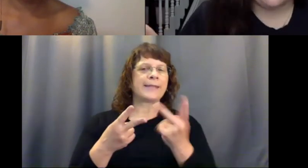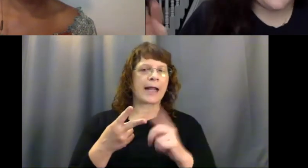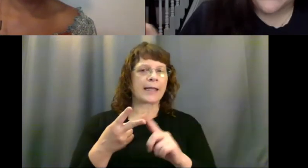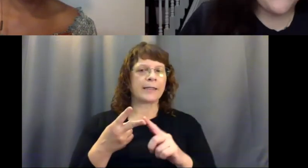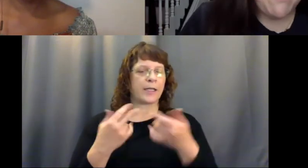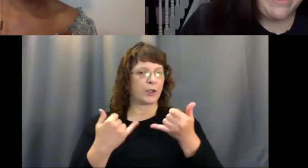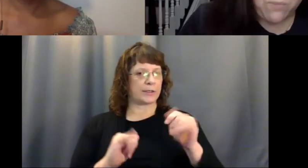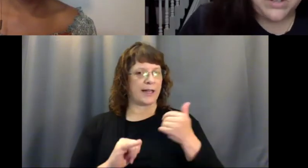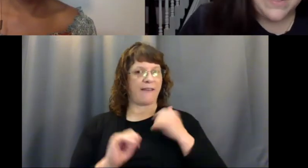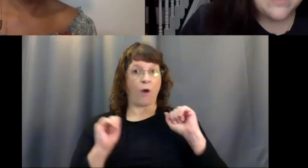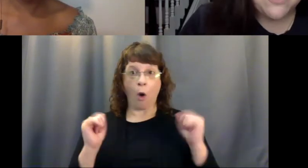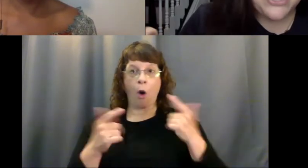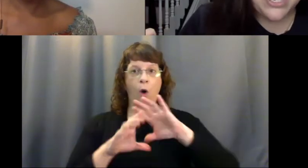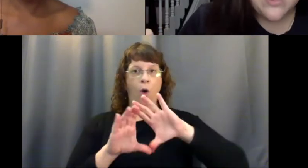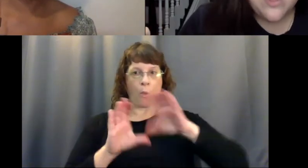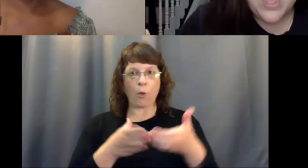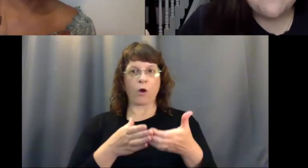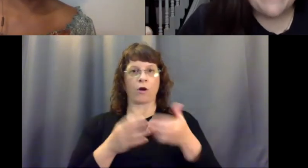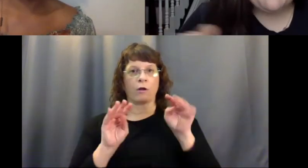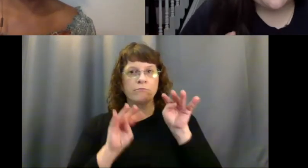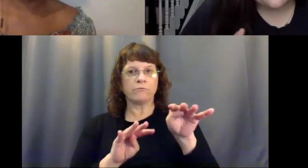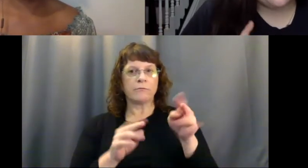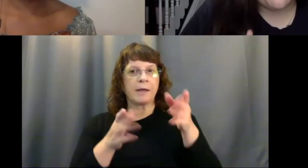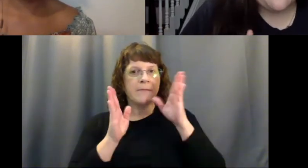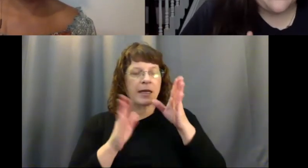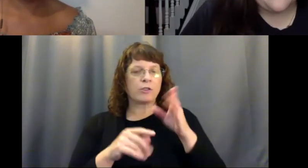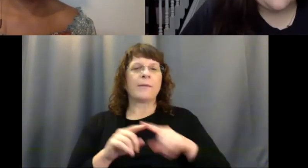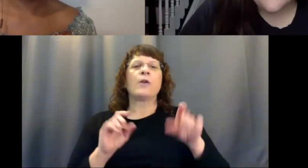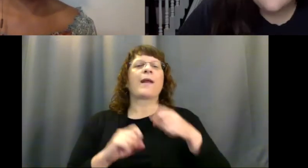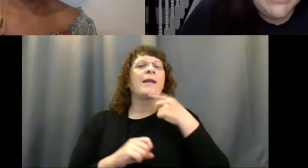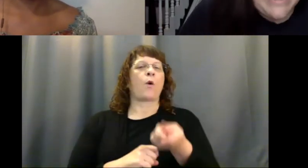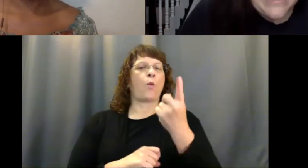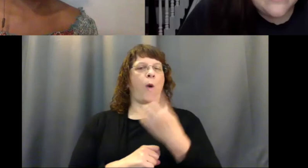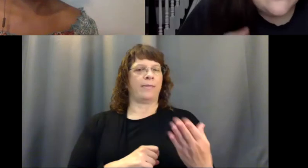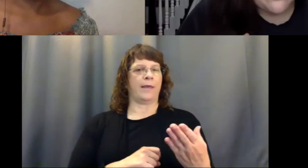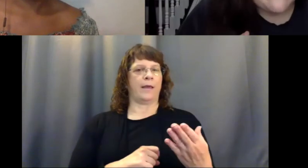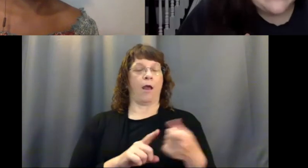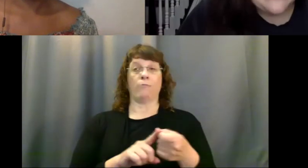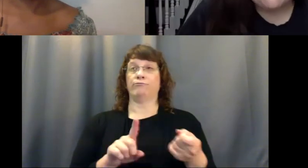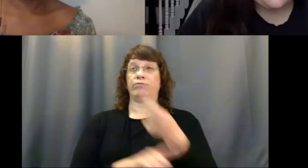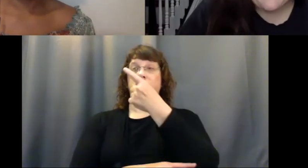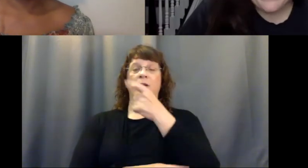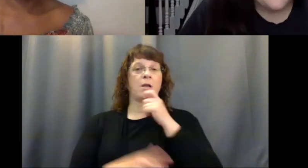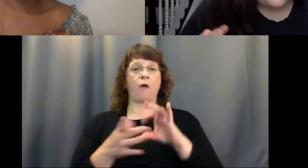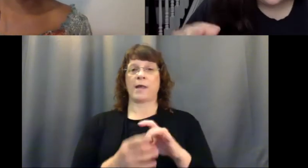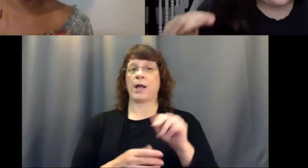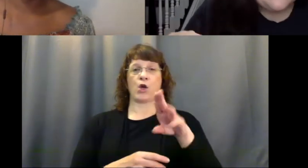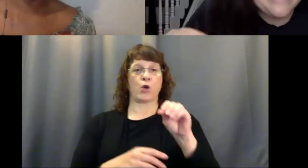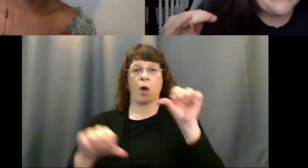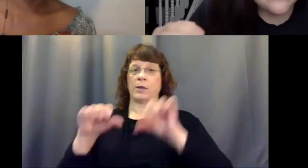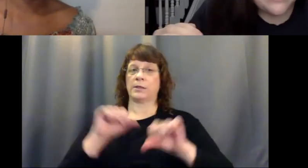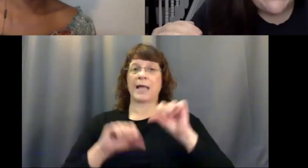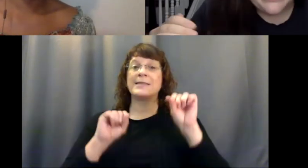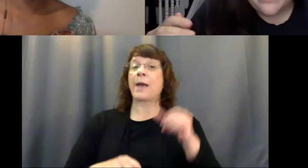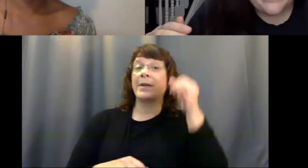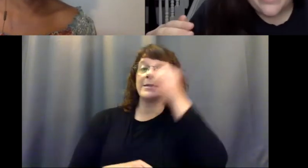have the attention of everybody in the world in this situation, but you can tell them one thing that's unrelated to neuroscience. It can be as silly